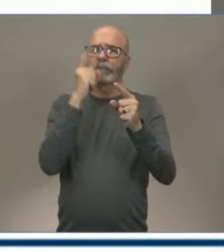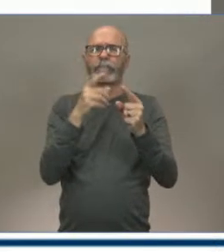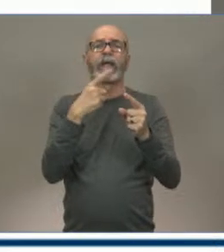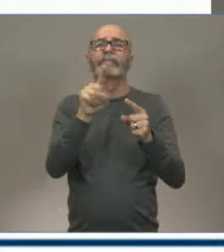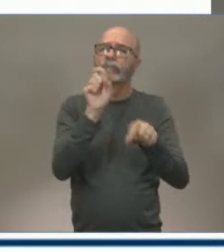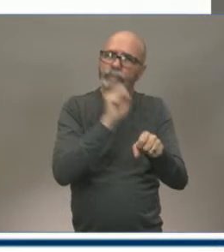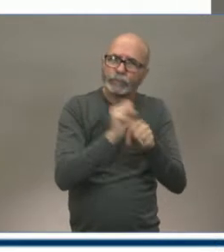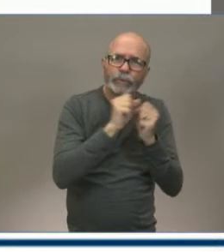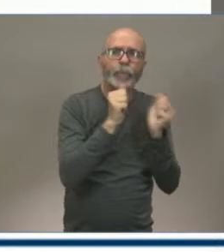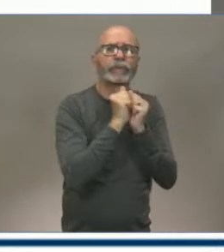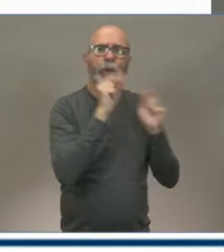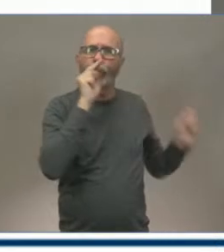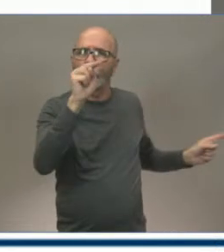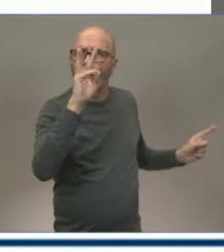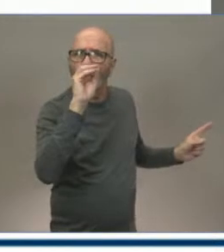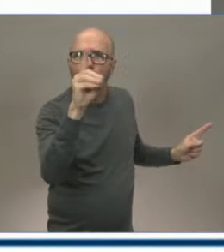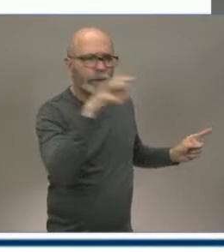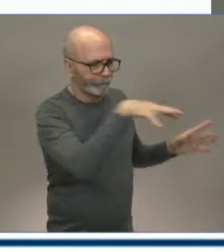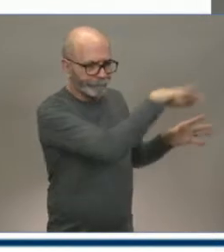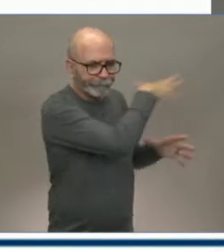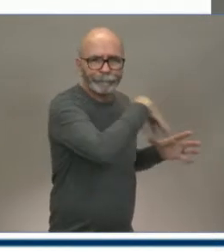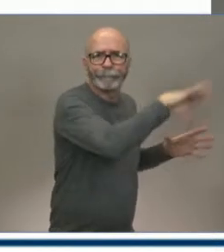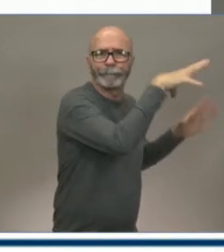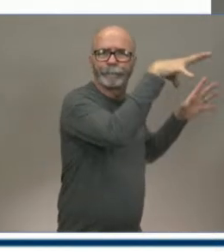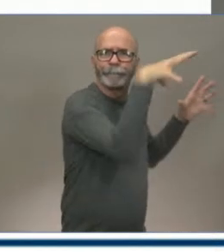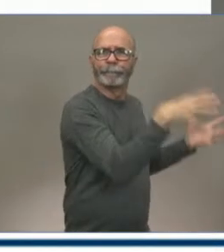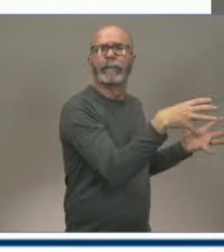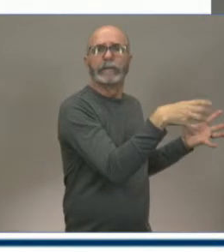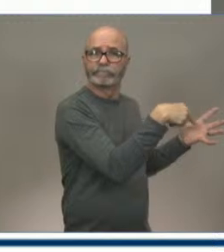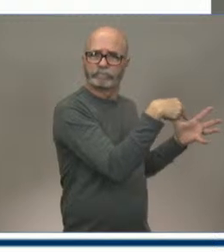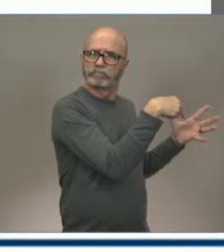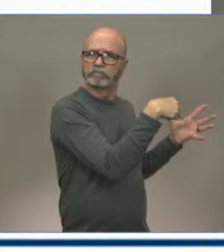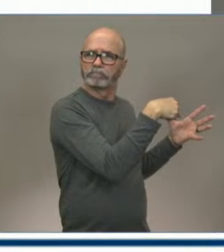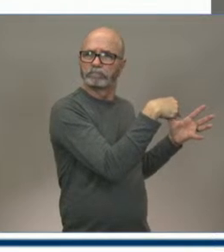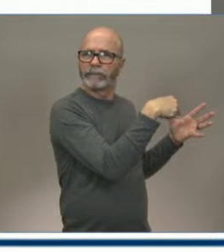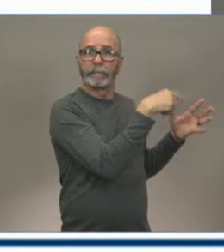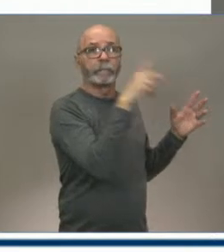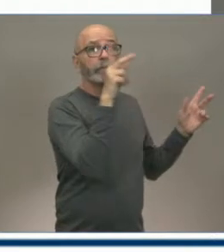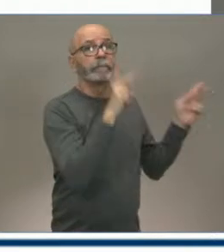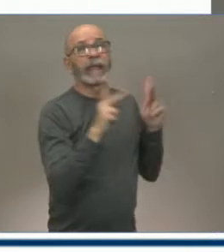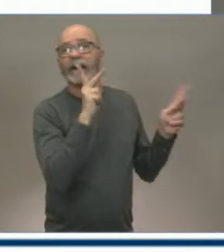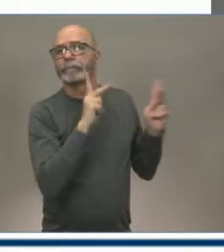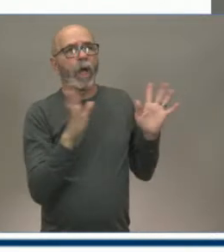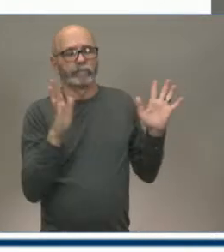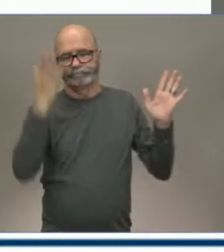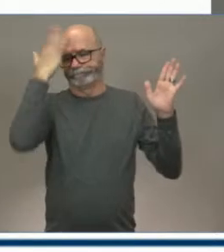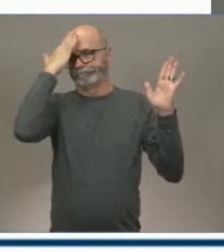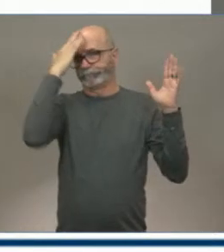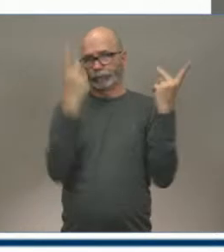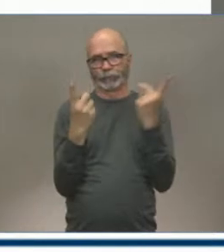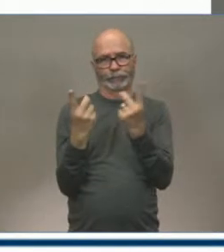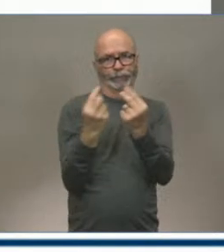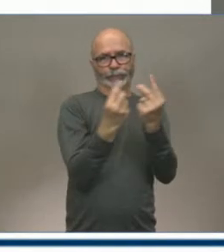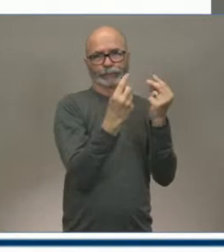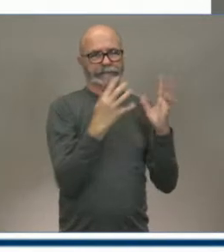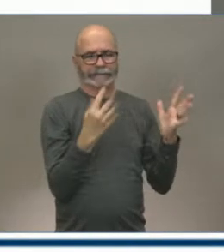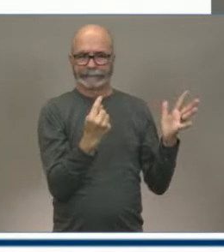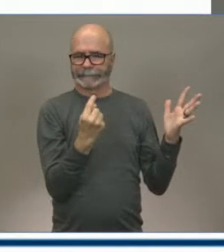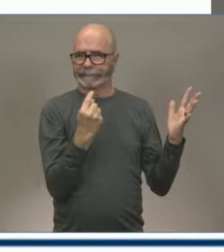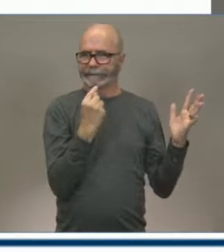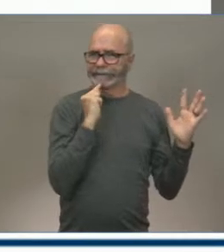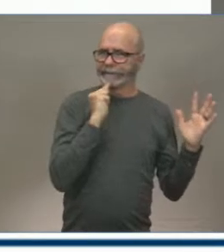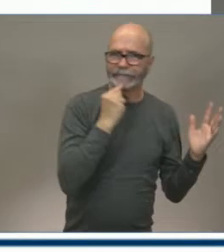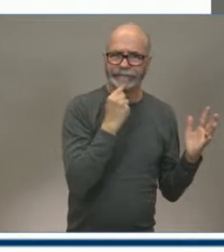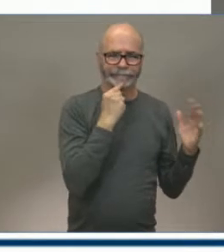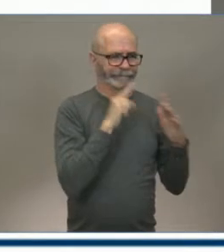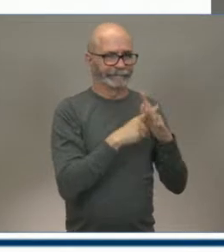their ability to receive vaccine and immunize folks. Everybody is understanding the urgency of this and getting things in place as quickly as